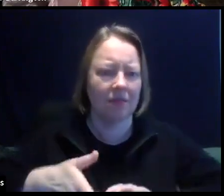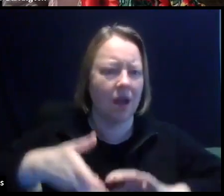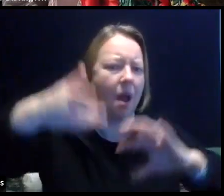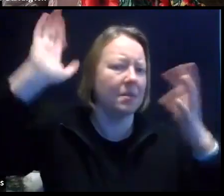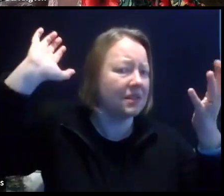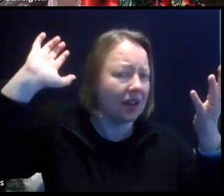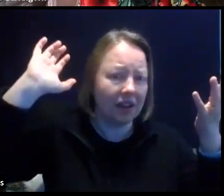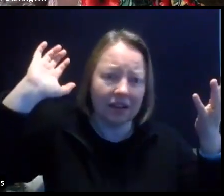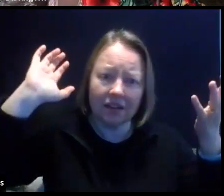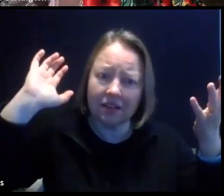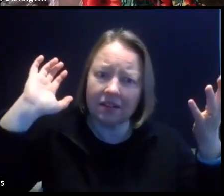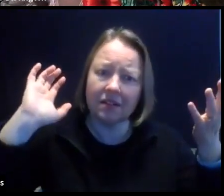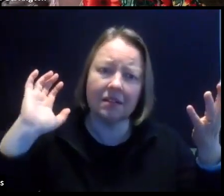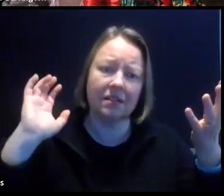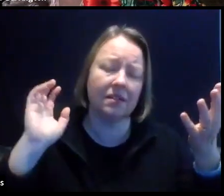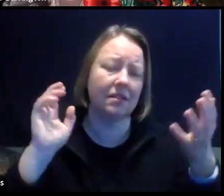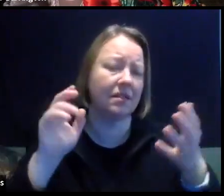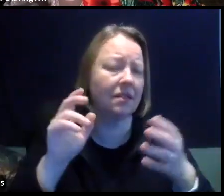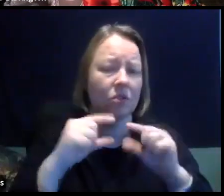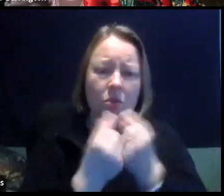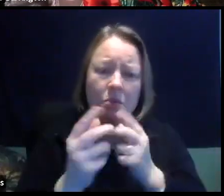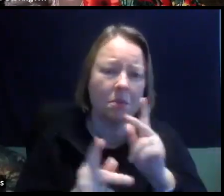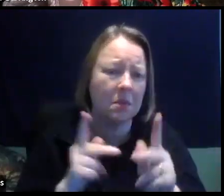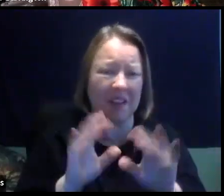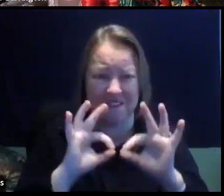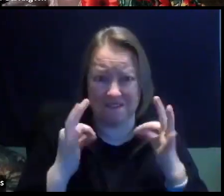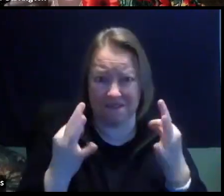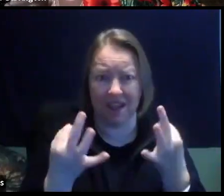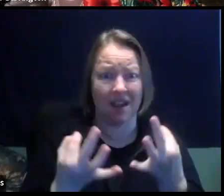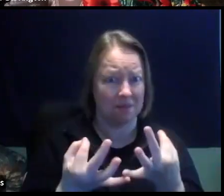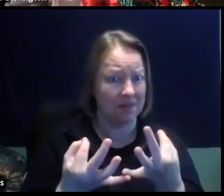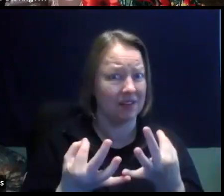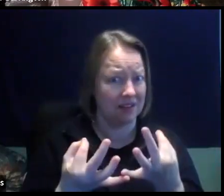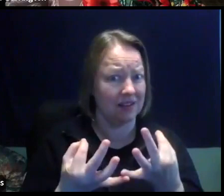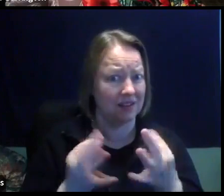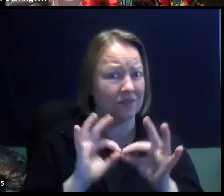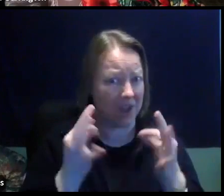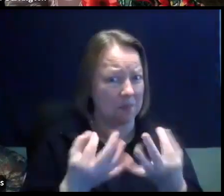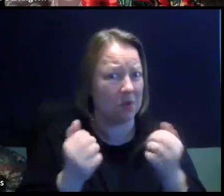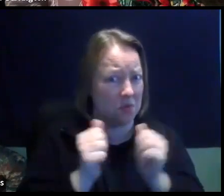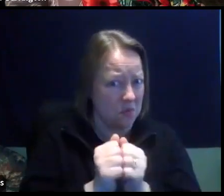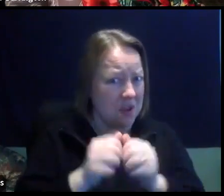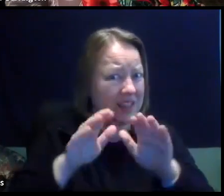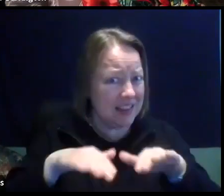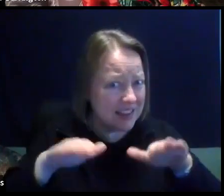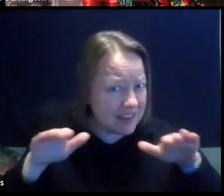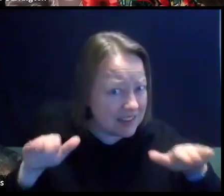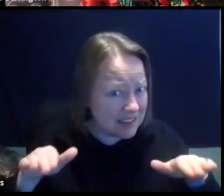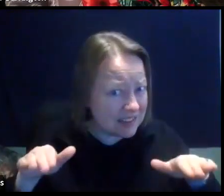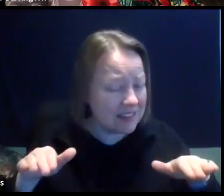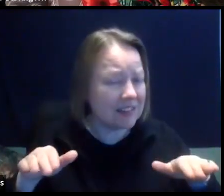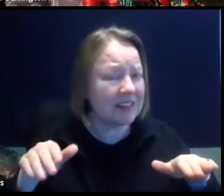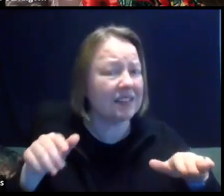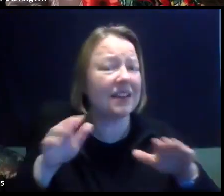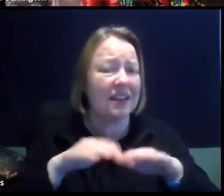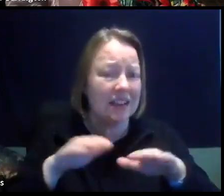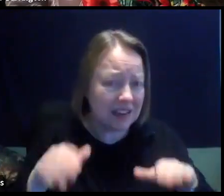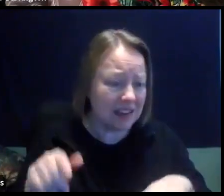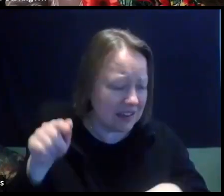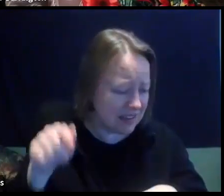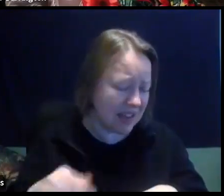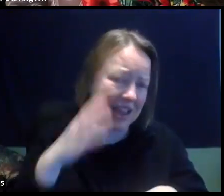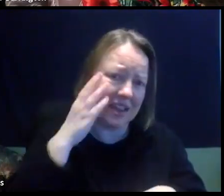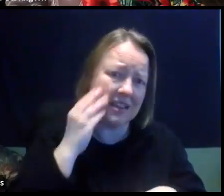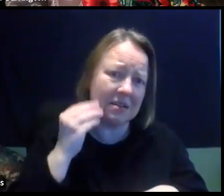affect units of people, like families that contain kids that are experiencing